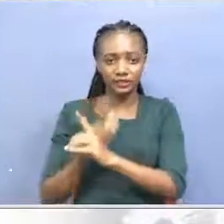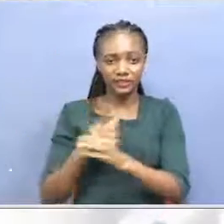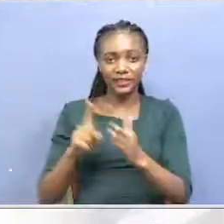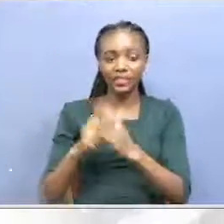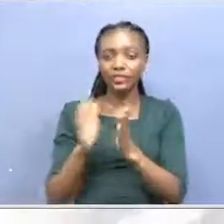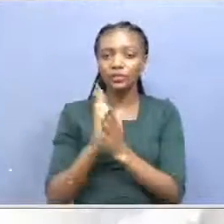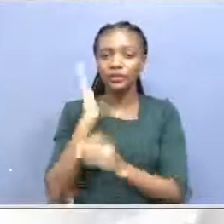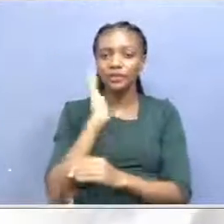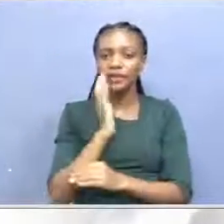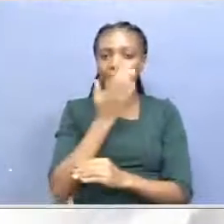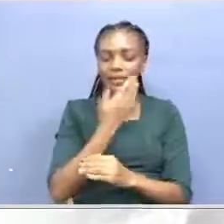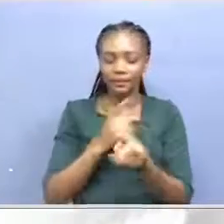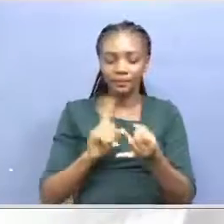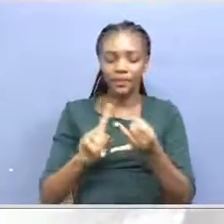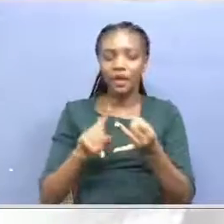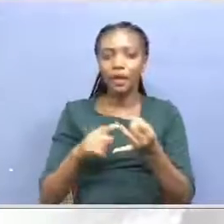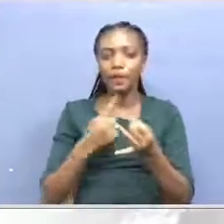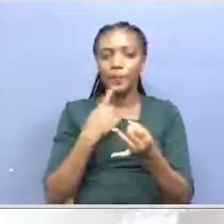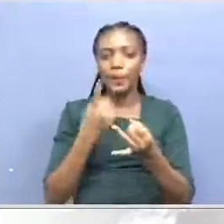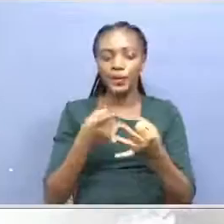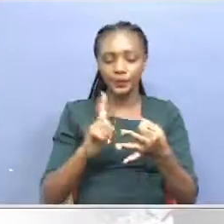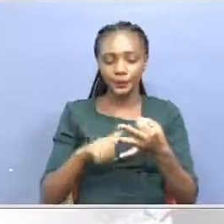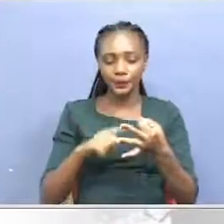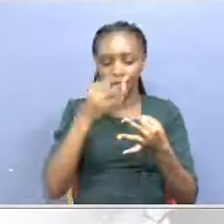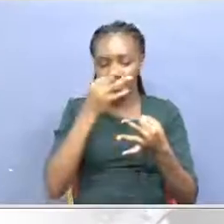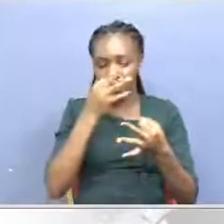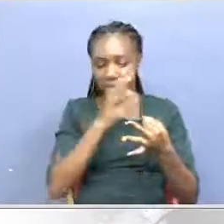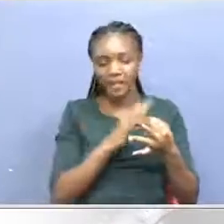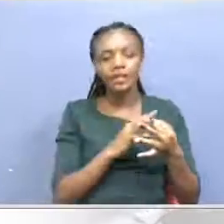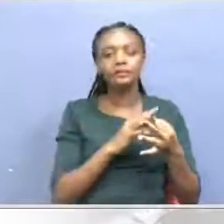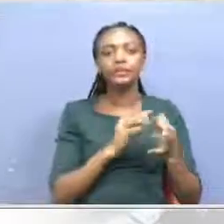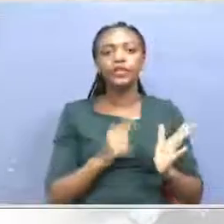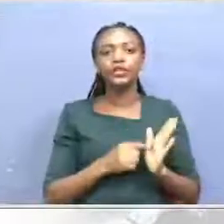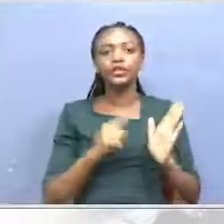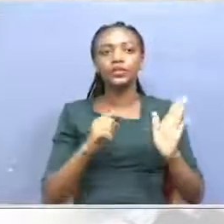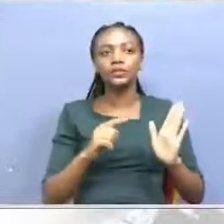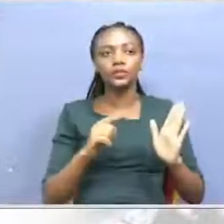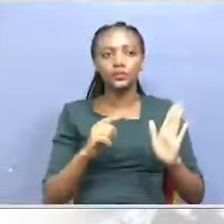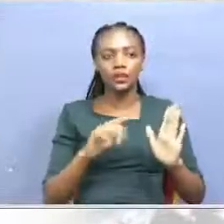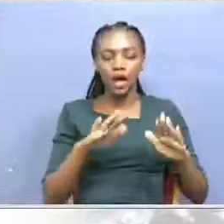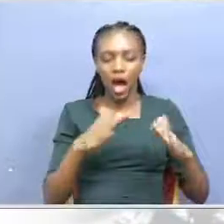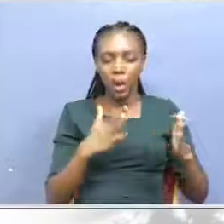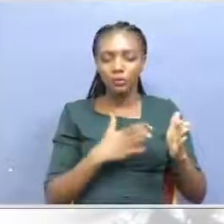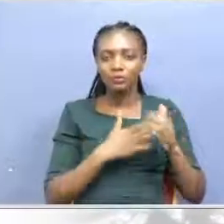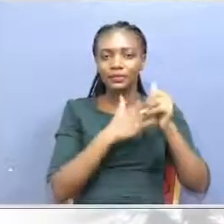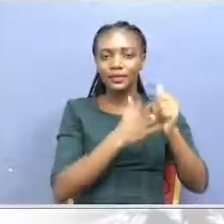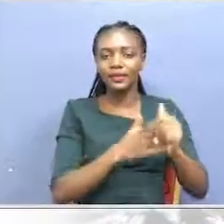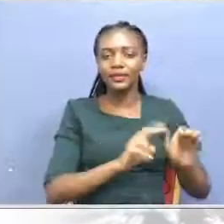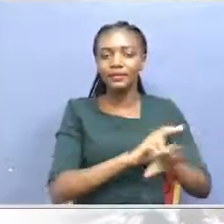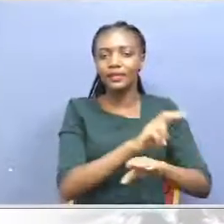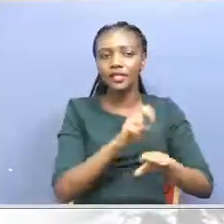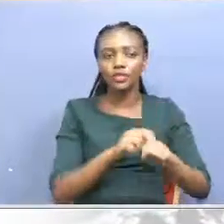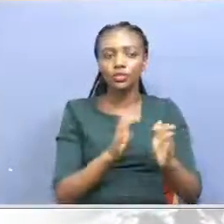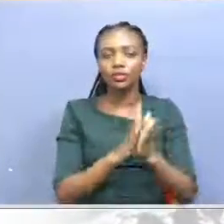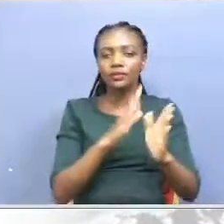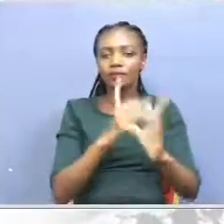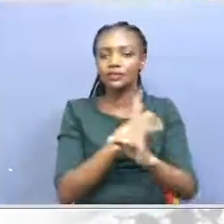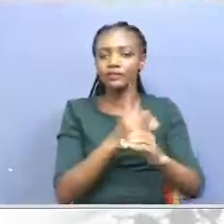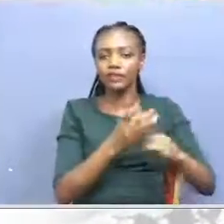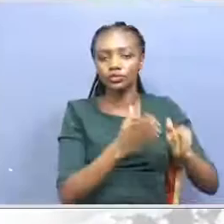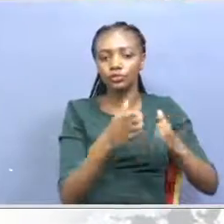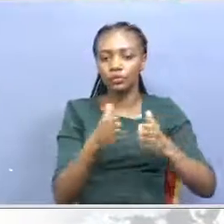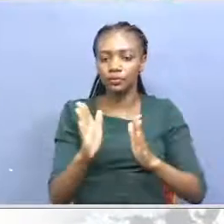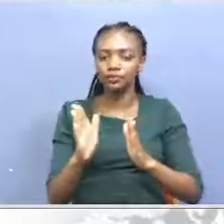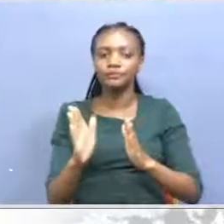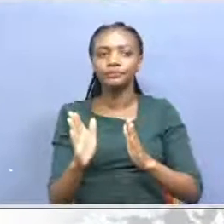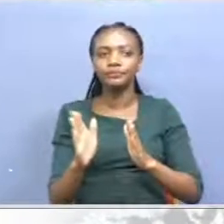Kenyatta, Daniel Arap Moi, and Mwai Kibaki reveal how they led the country with different codes of